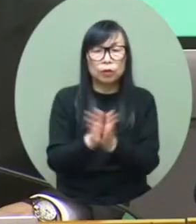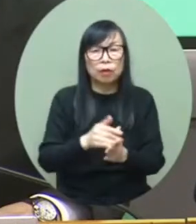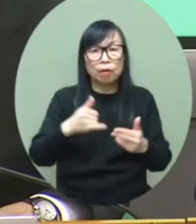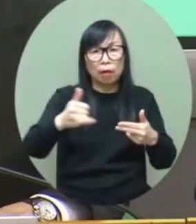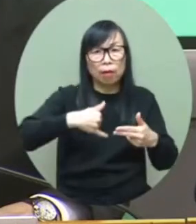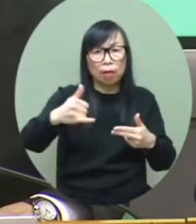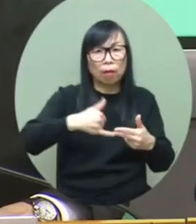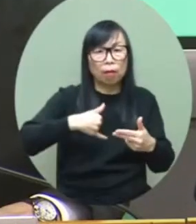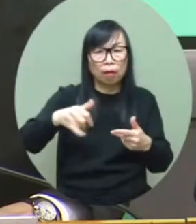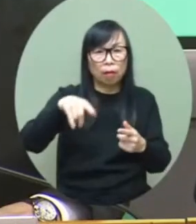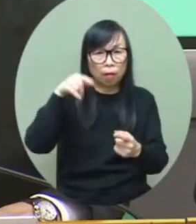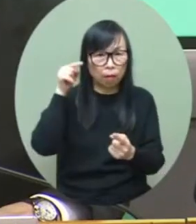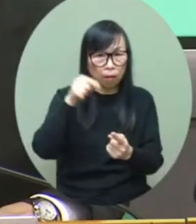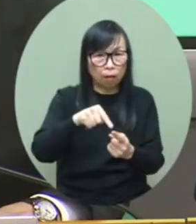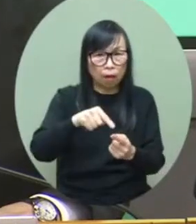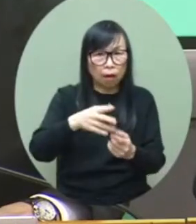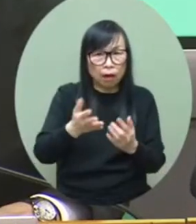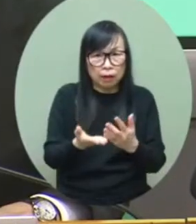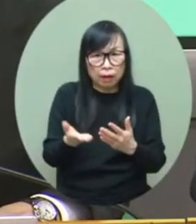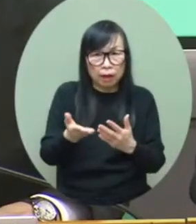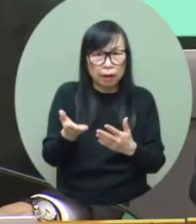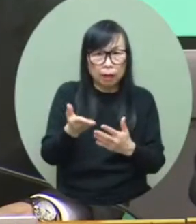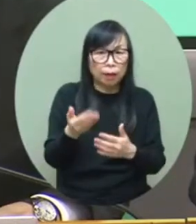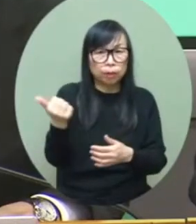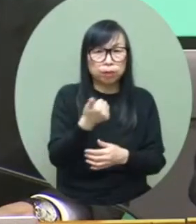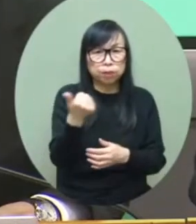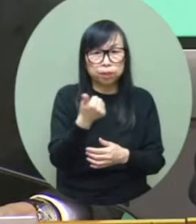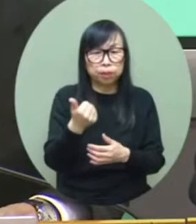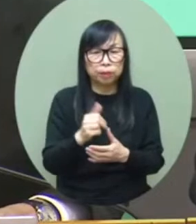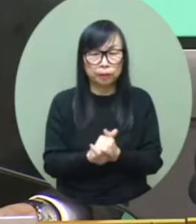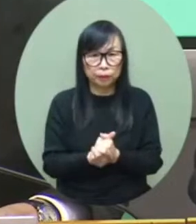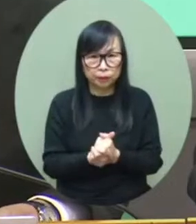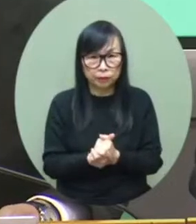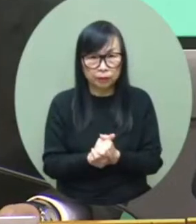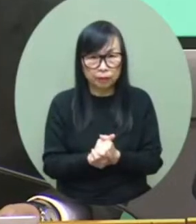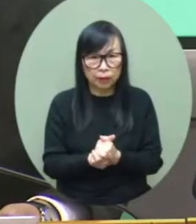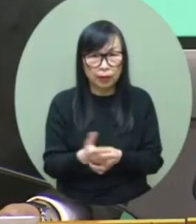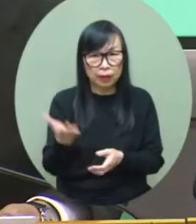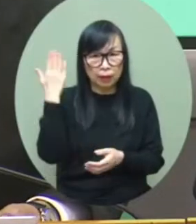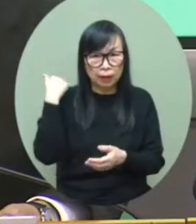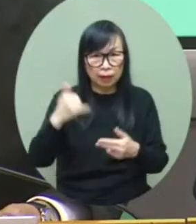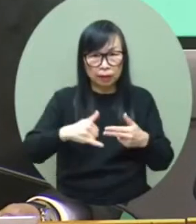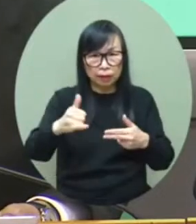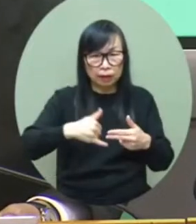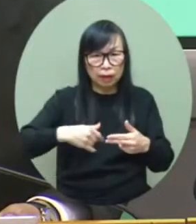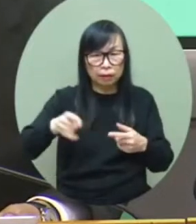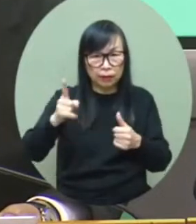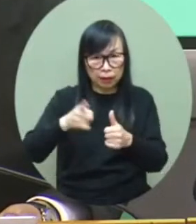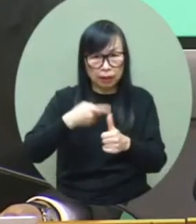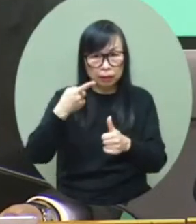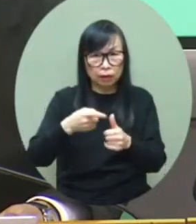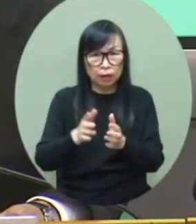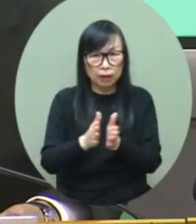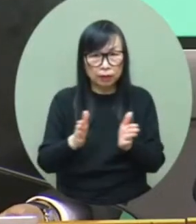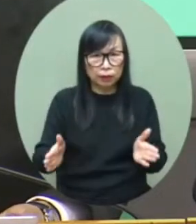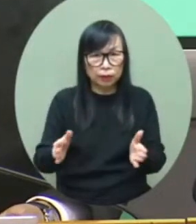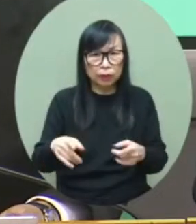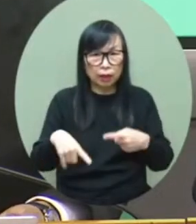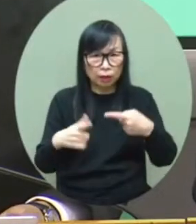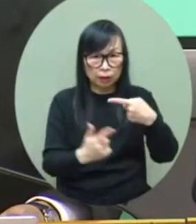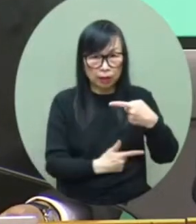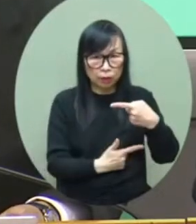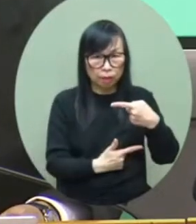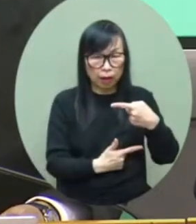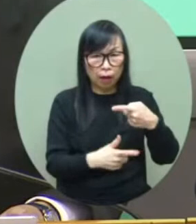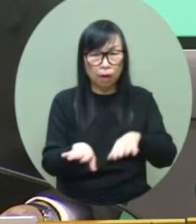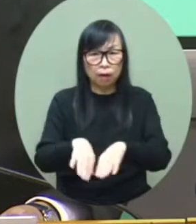to work towards the ultimate goal of a full resumption of travel. So we've been working in an orderly manner. Now the first